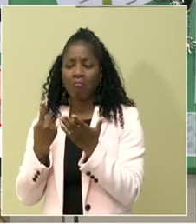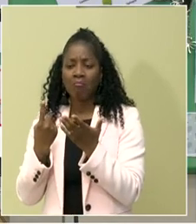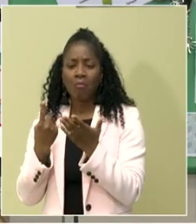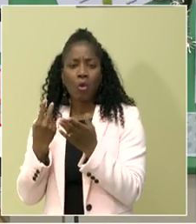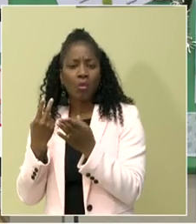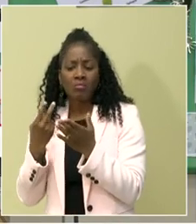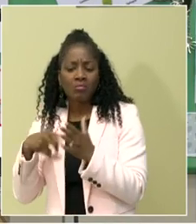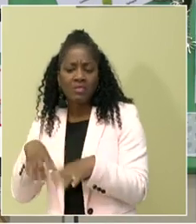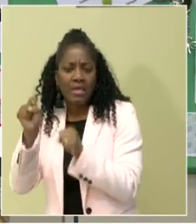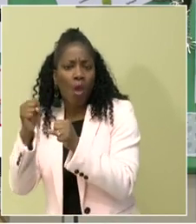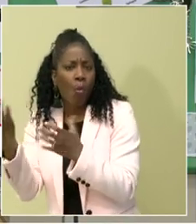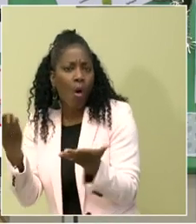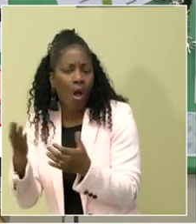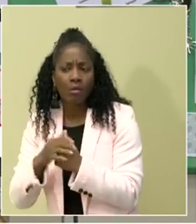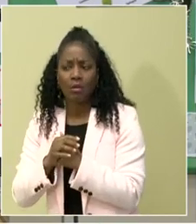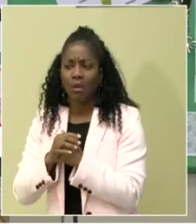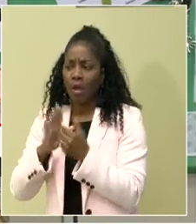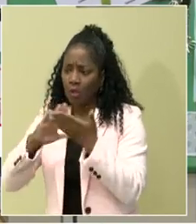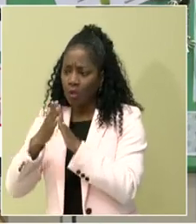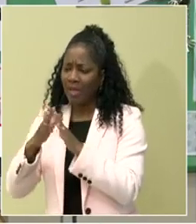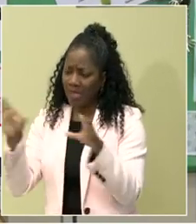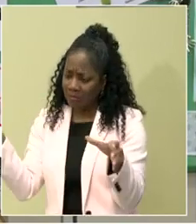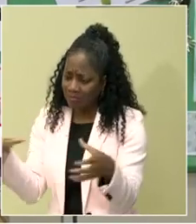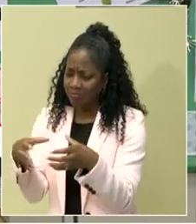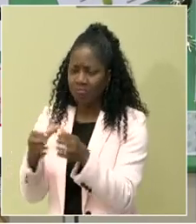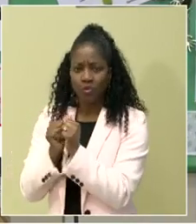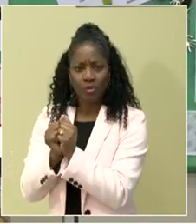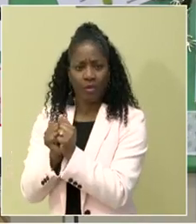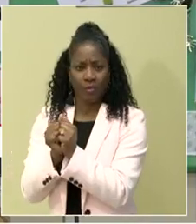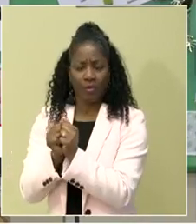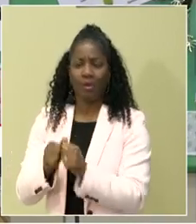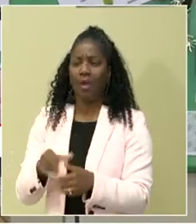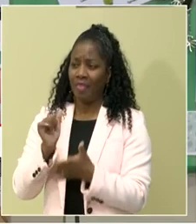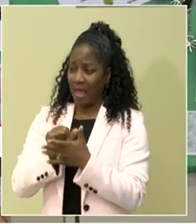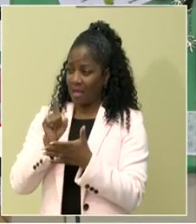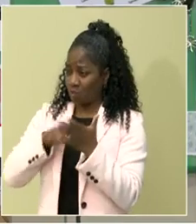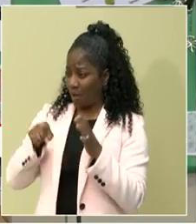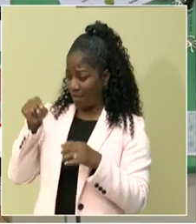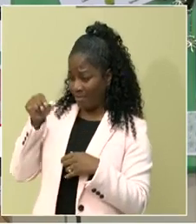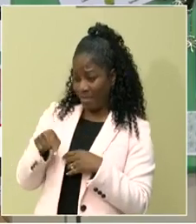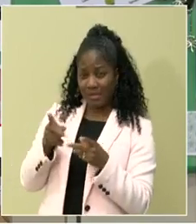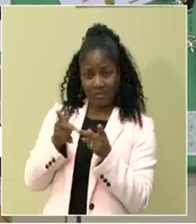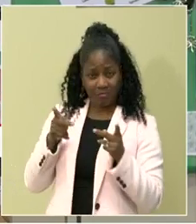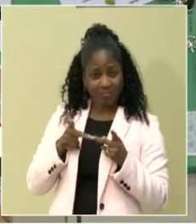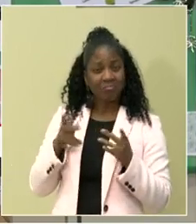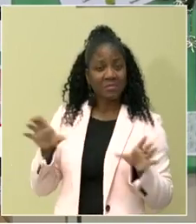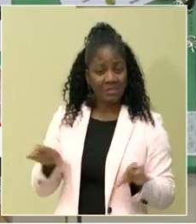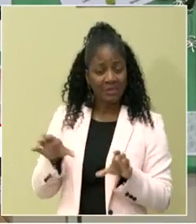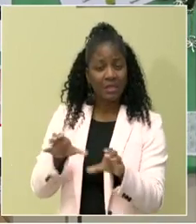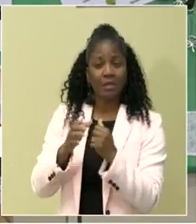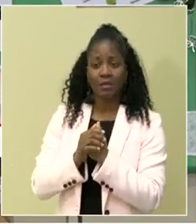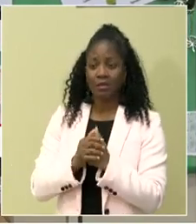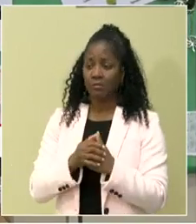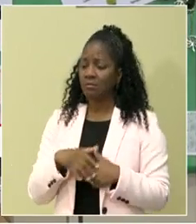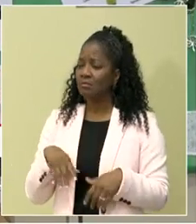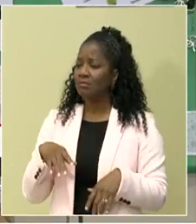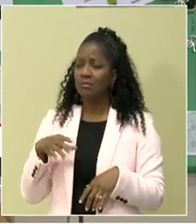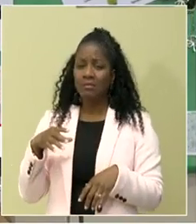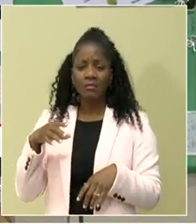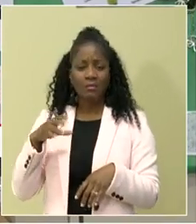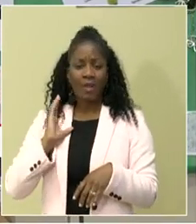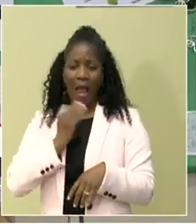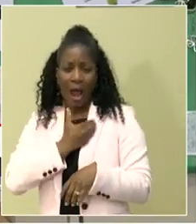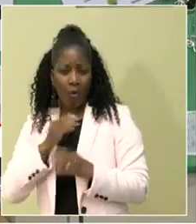coming together. And that's exactly what Bernice Fontenot did. And DACL and the mayor supported the community coming together